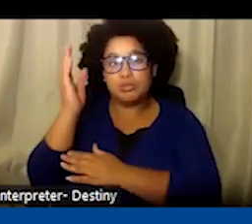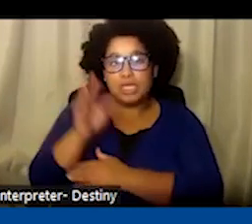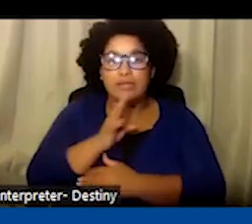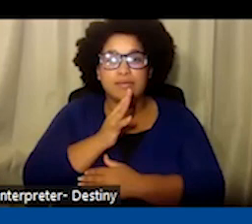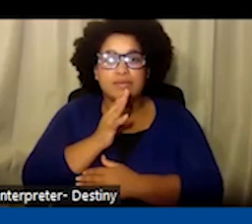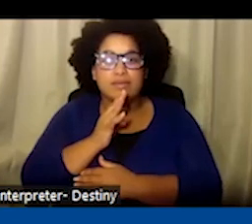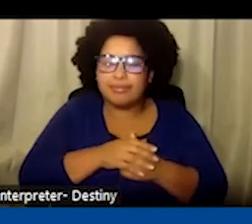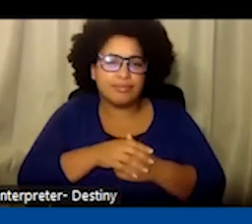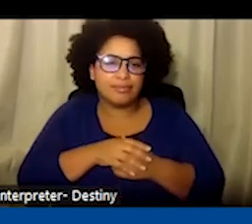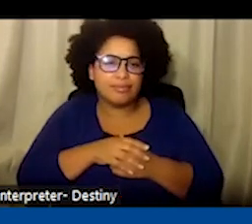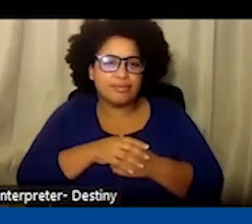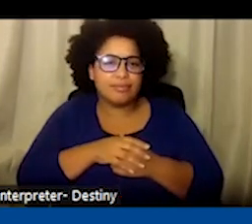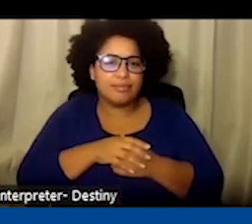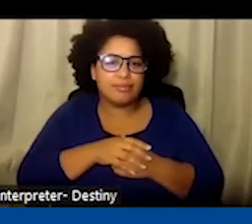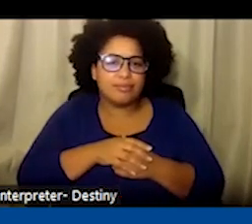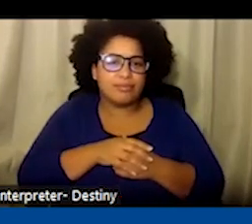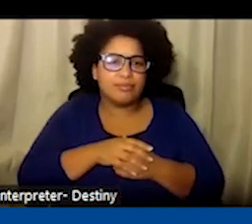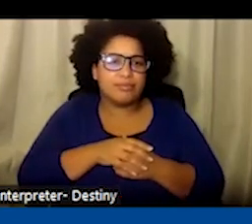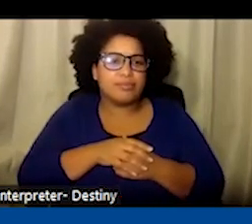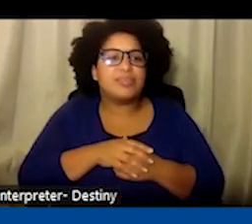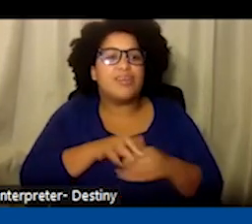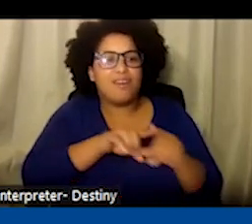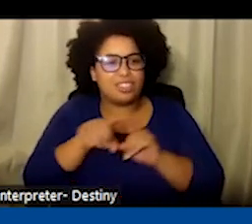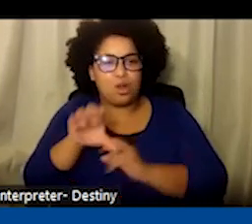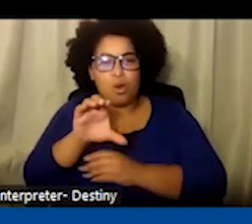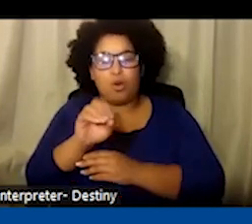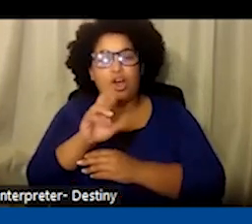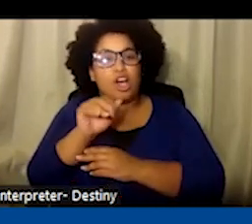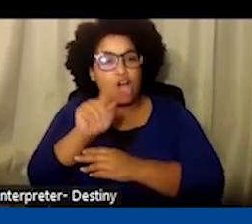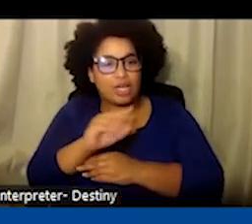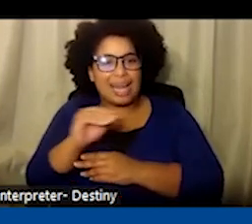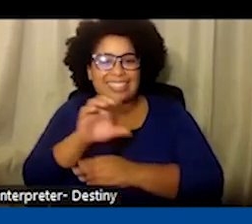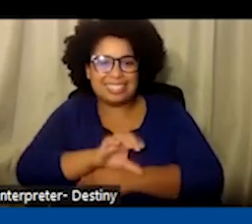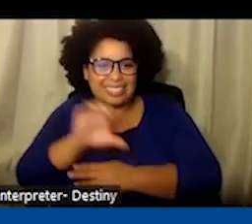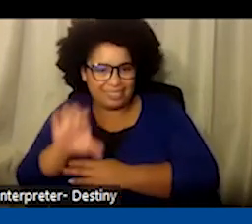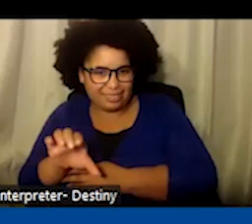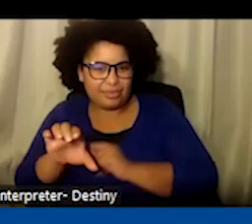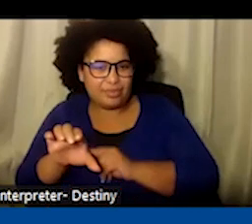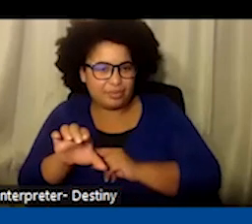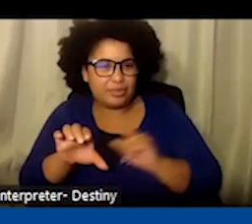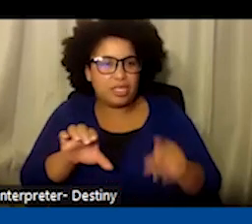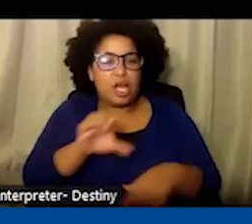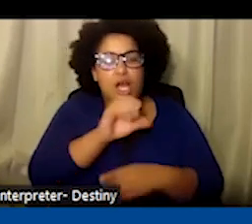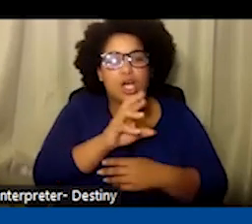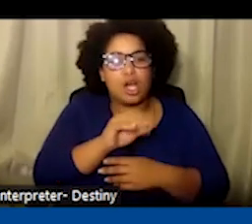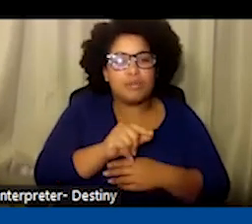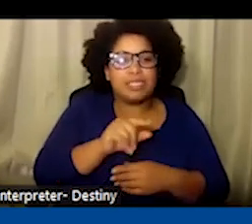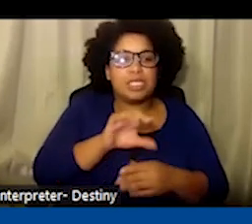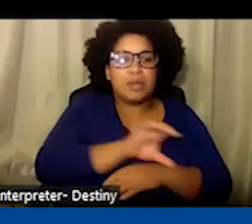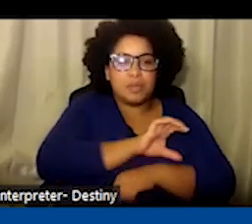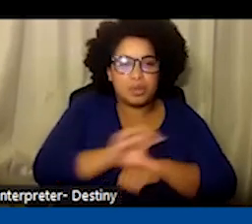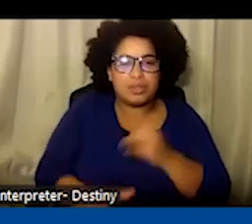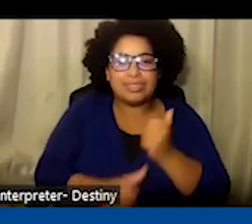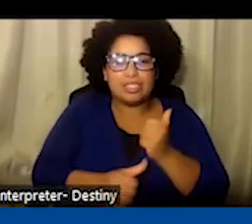language interpreter. CART services and closed captioning services. So CART stands for Computer Assisted Real-Time